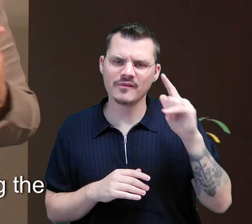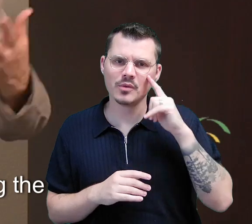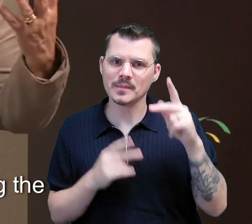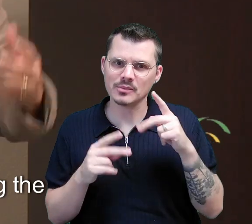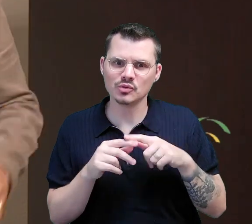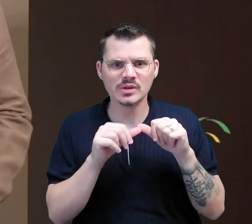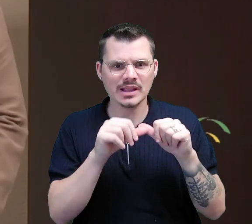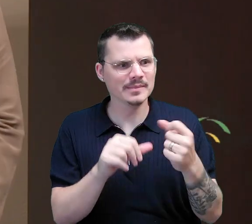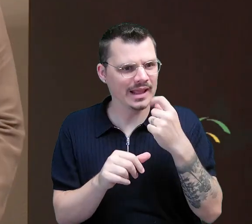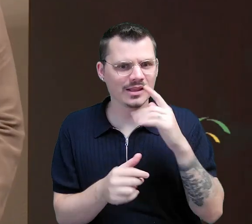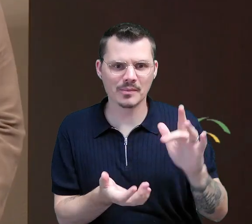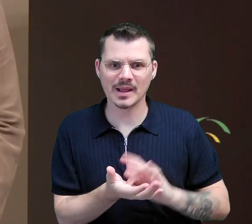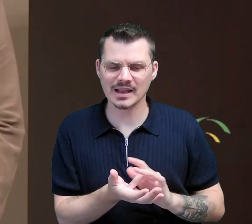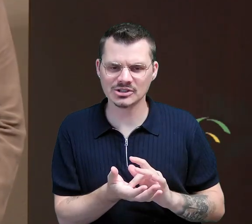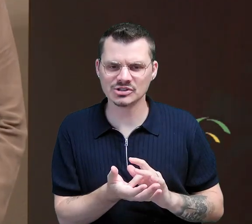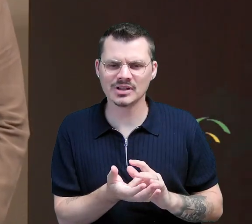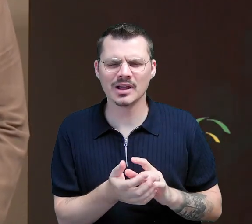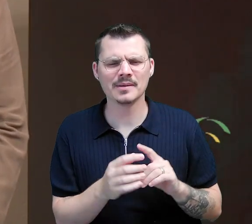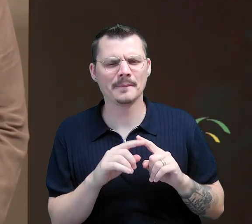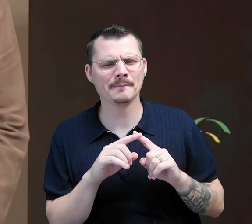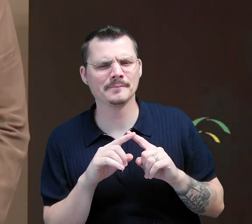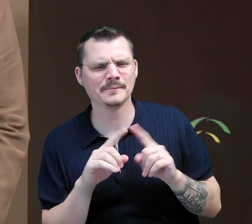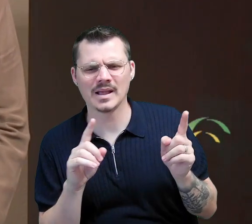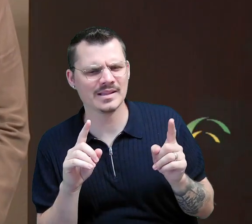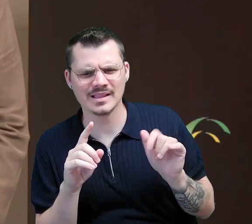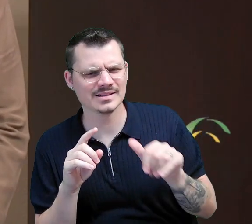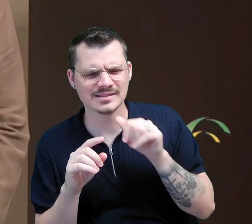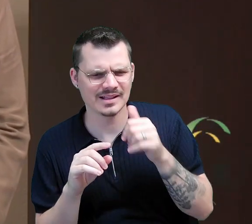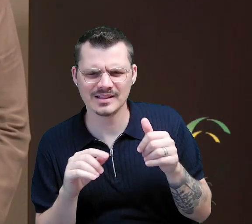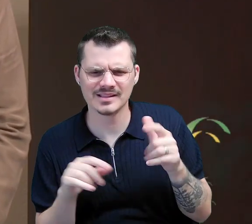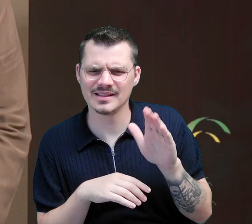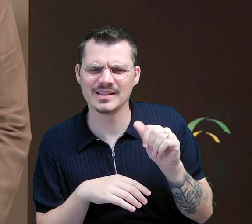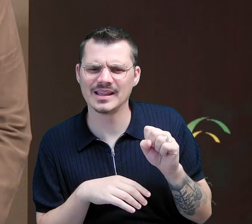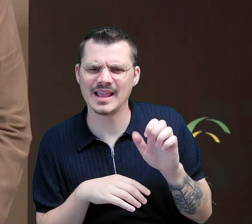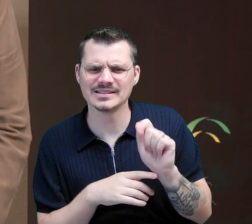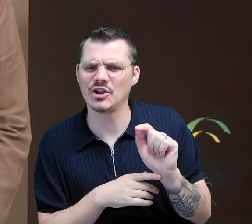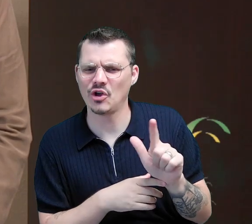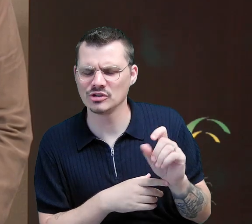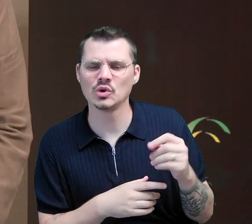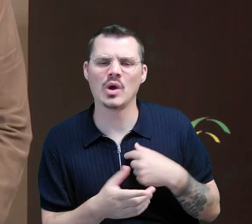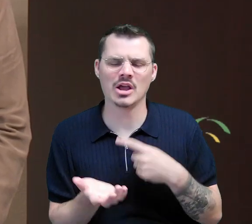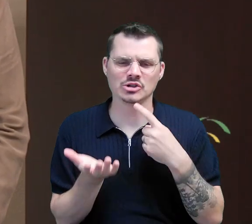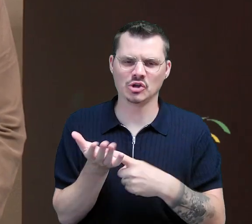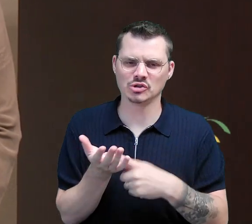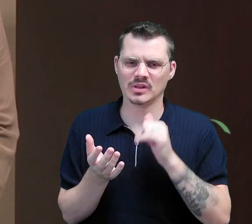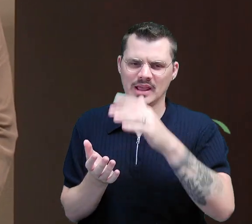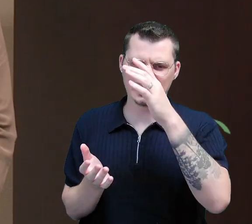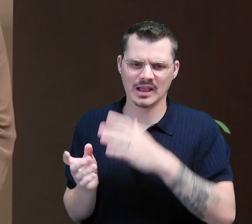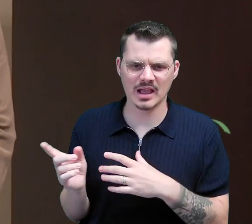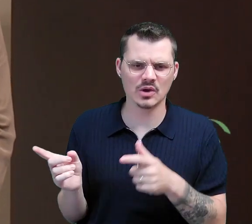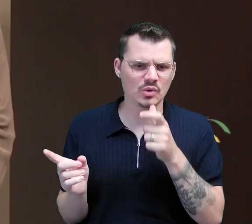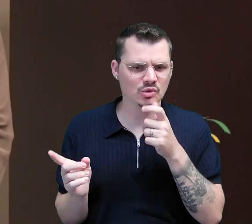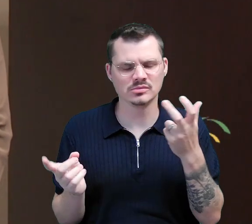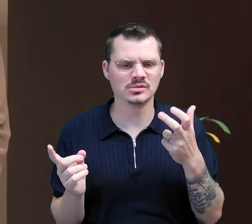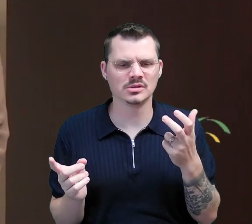people to keep taking the medicine they make. But that hasn't been the case at all. So I talked to the guy who's